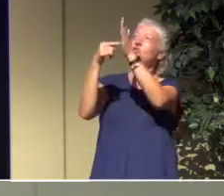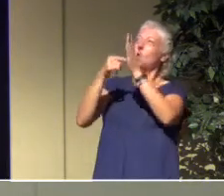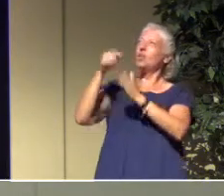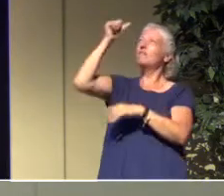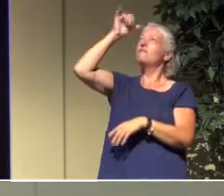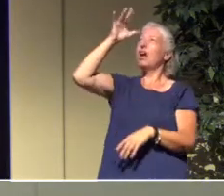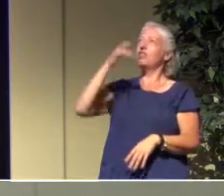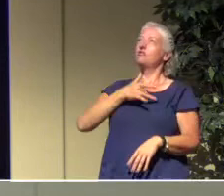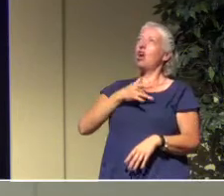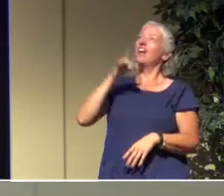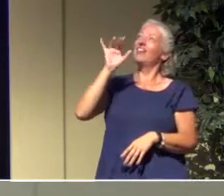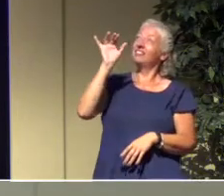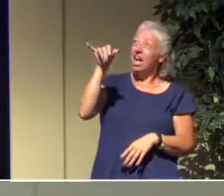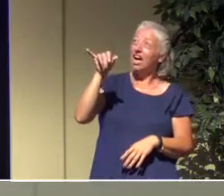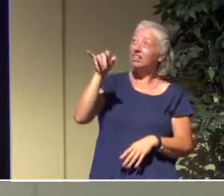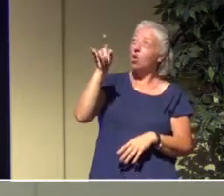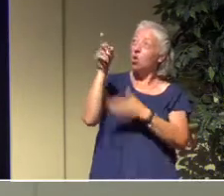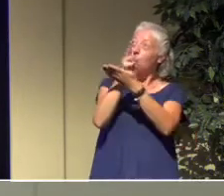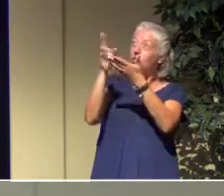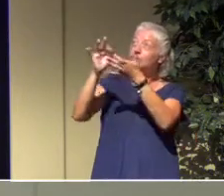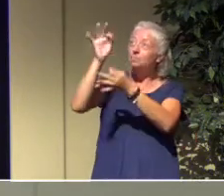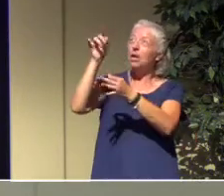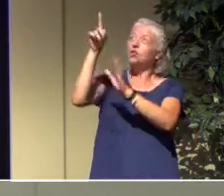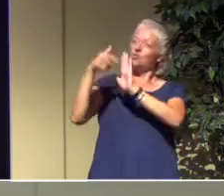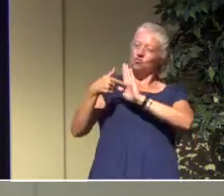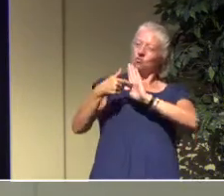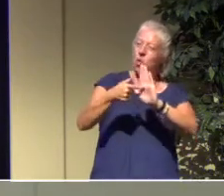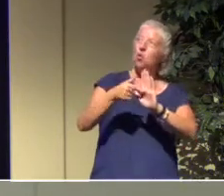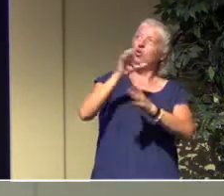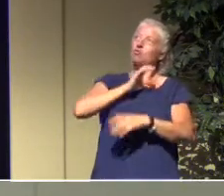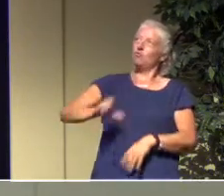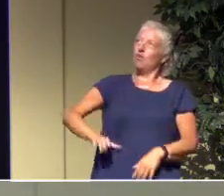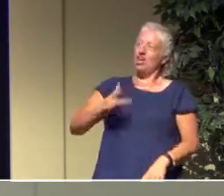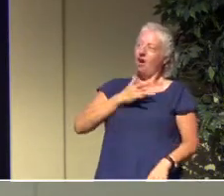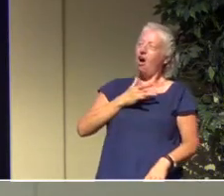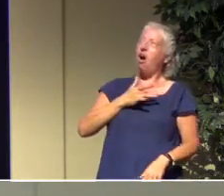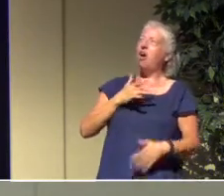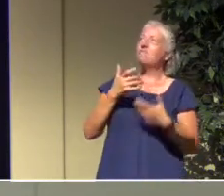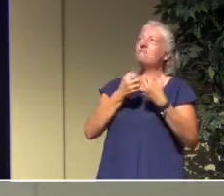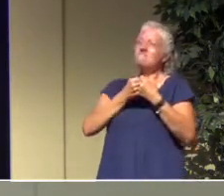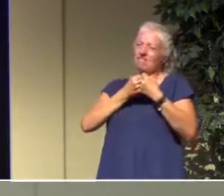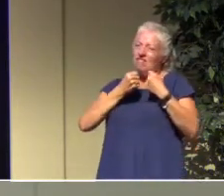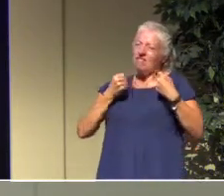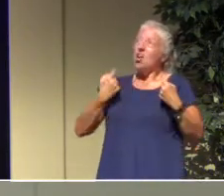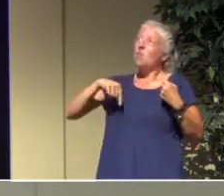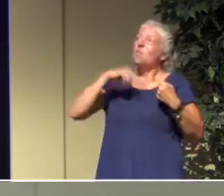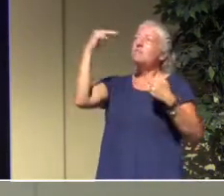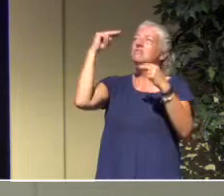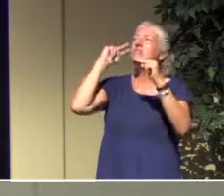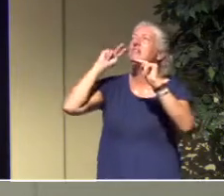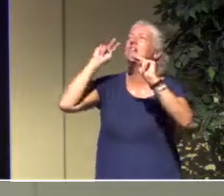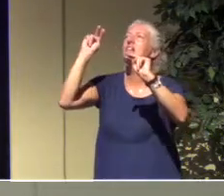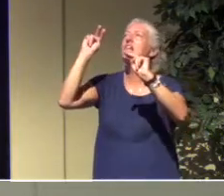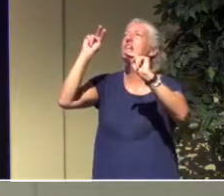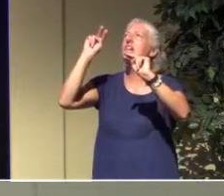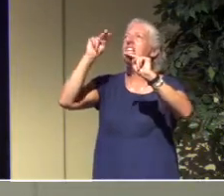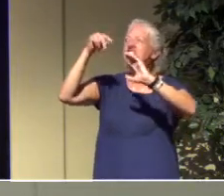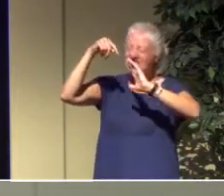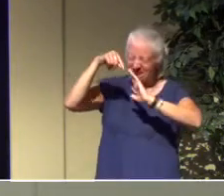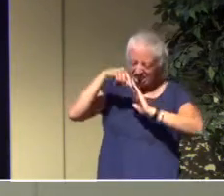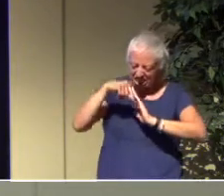what you do. You reveal the heart of Christ, the heart of the Father to us deep in our soul.